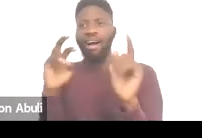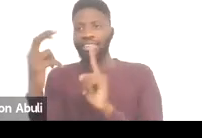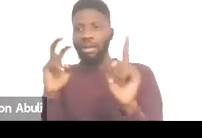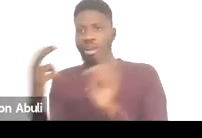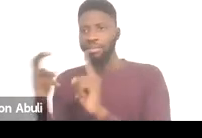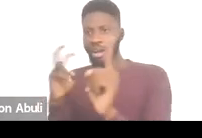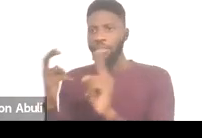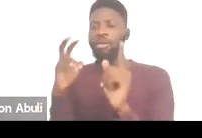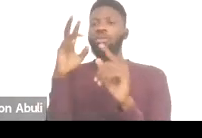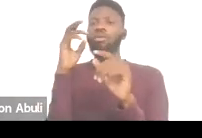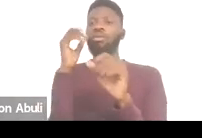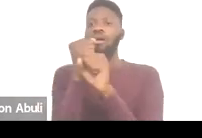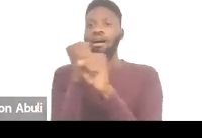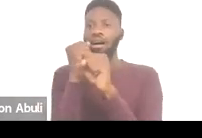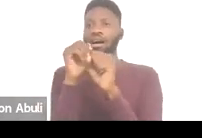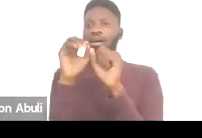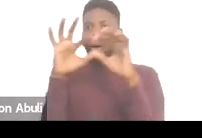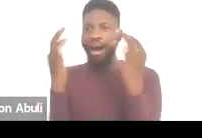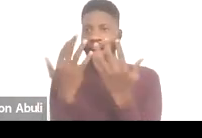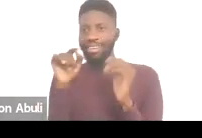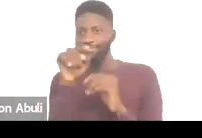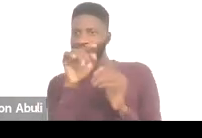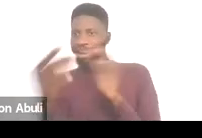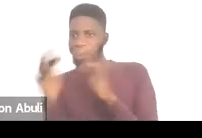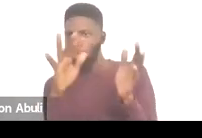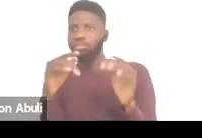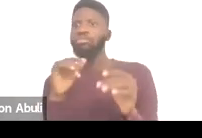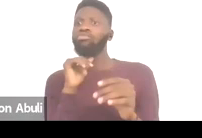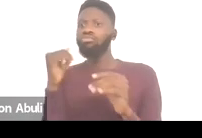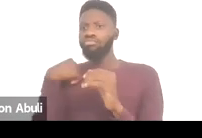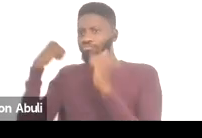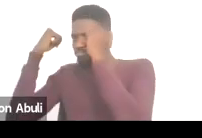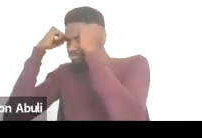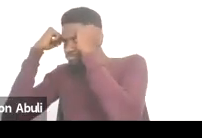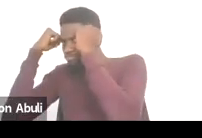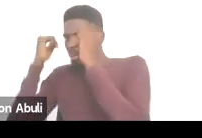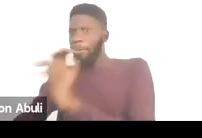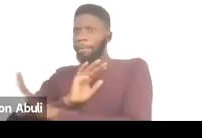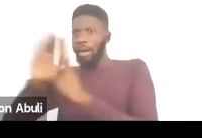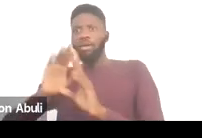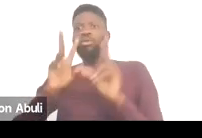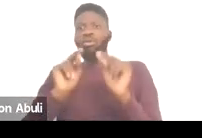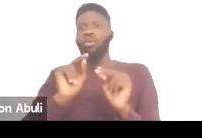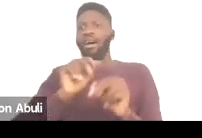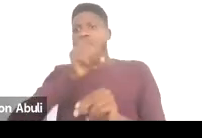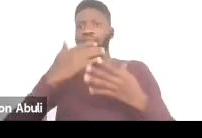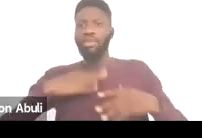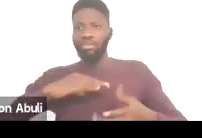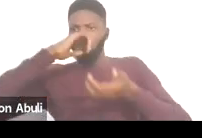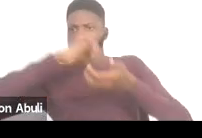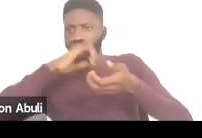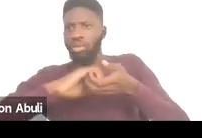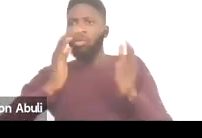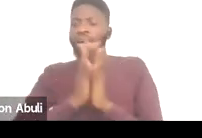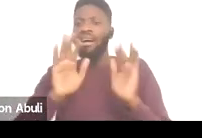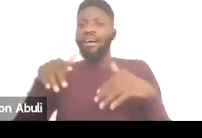of work, not just what I have studied for, but how to engage with others, how to be professional,